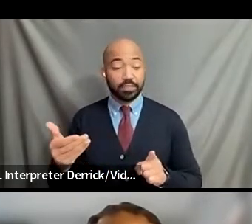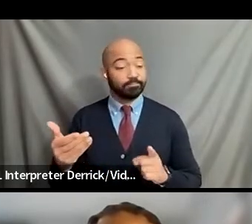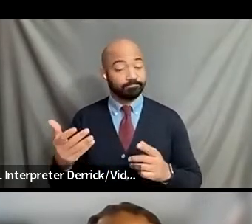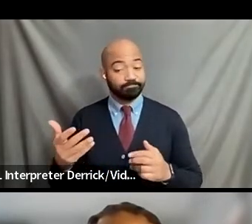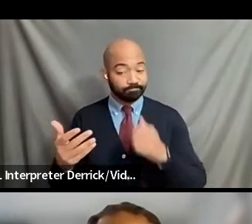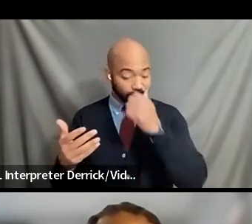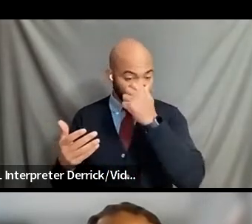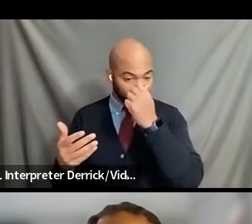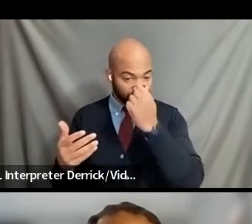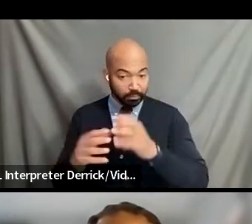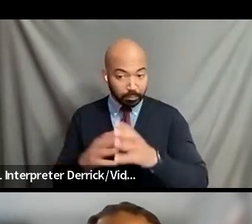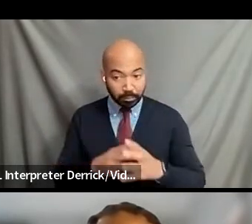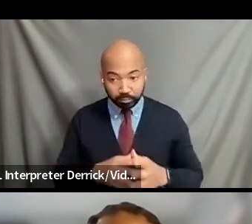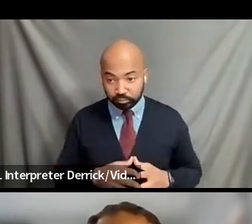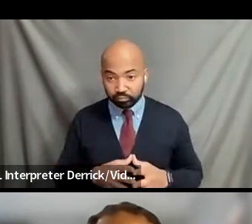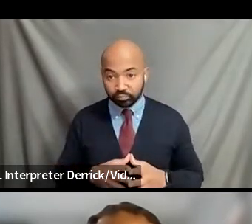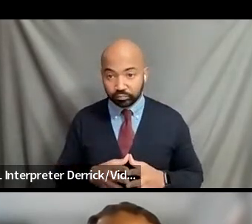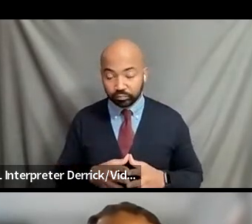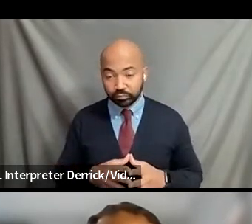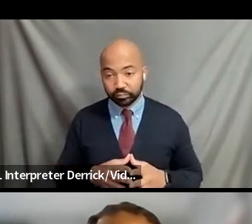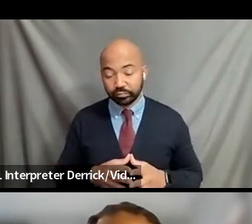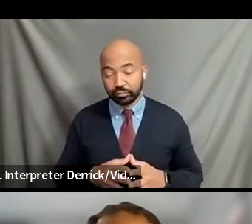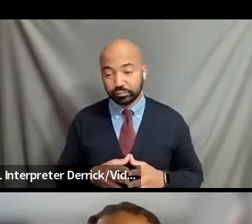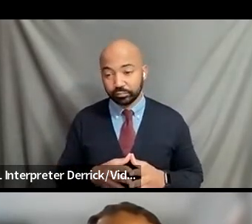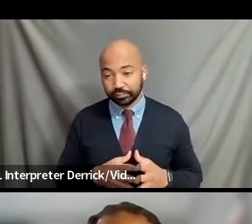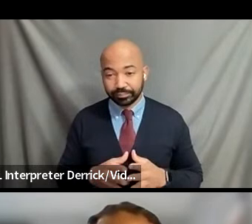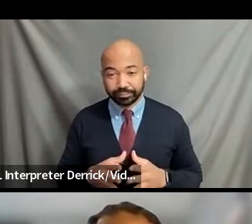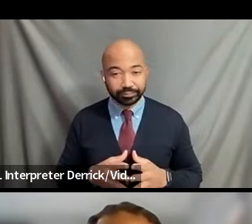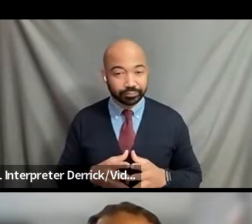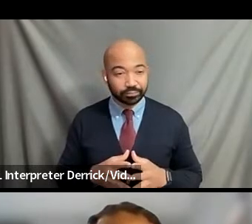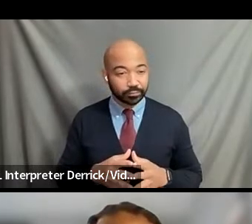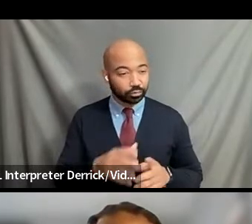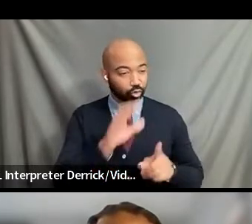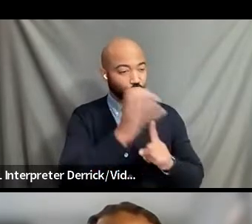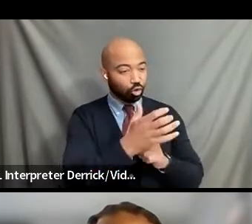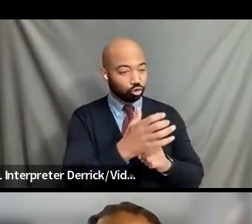too is dealing with cultural differences.